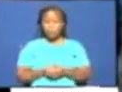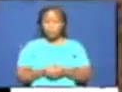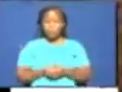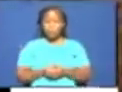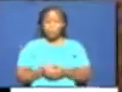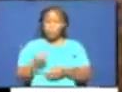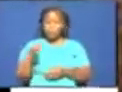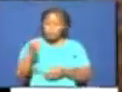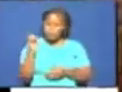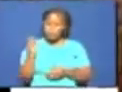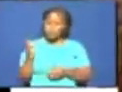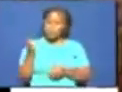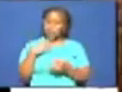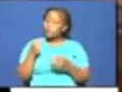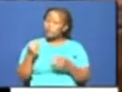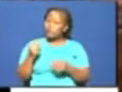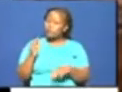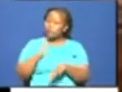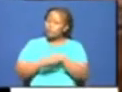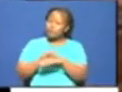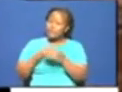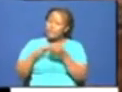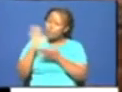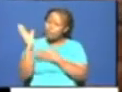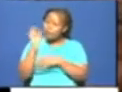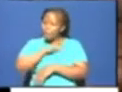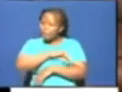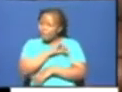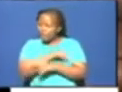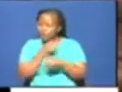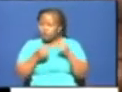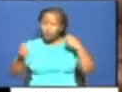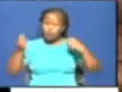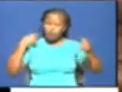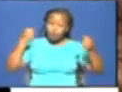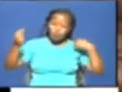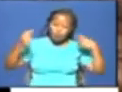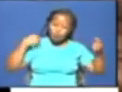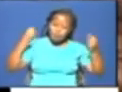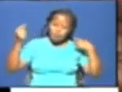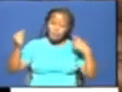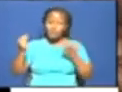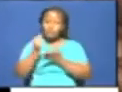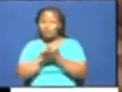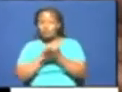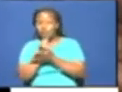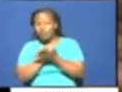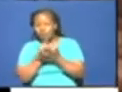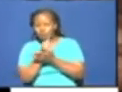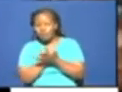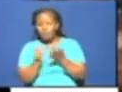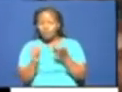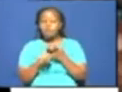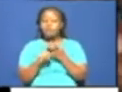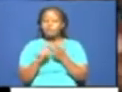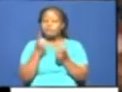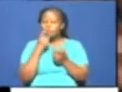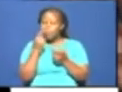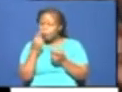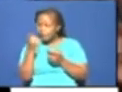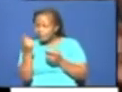And they want to earn more from their tea, coffee, parathram,